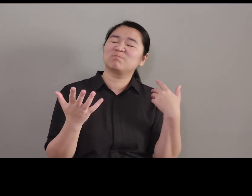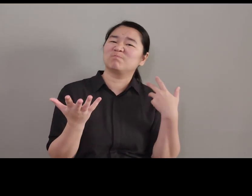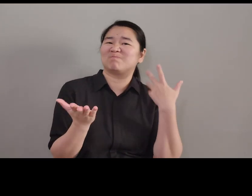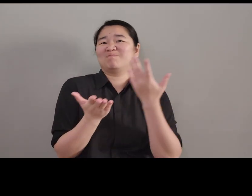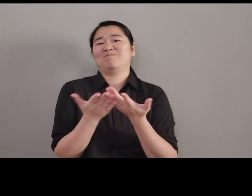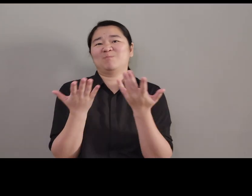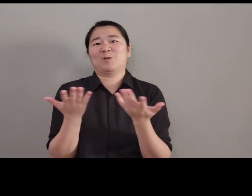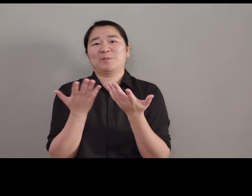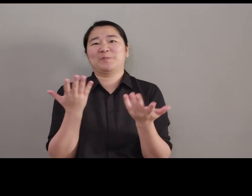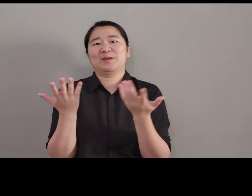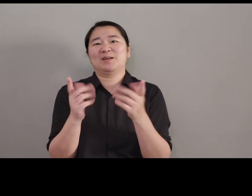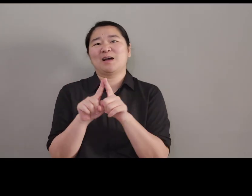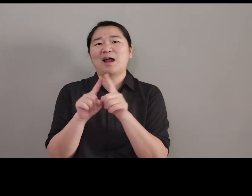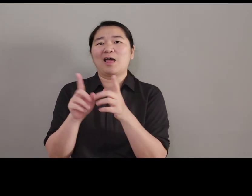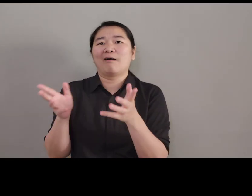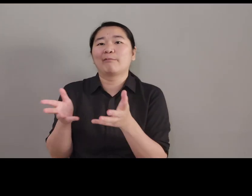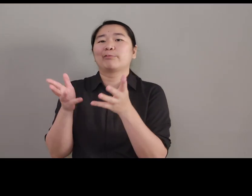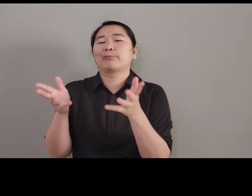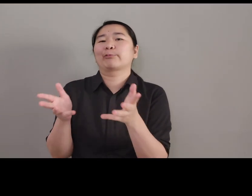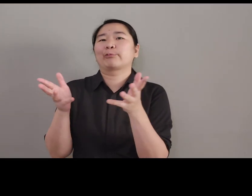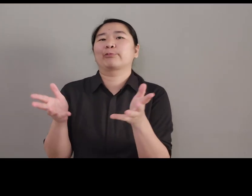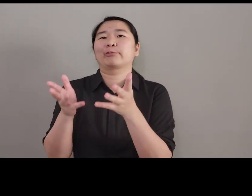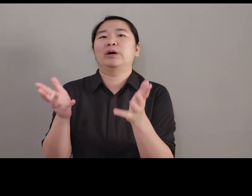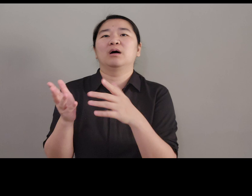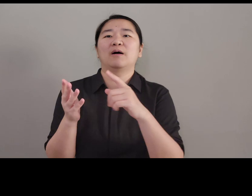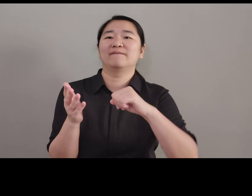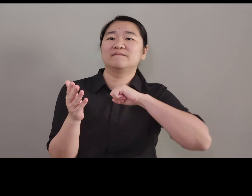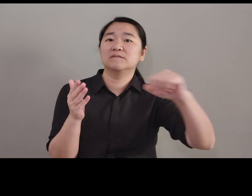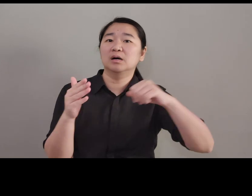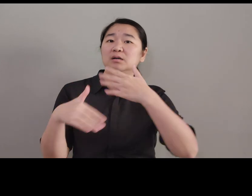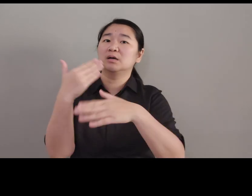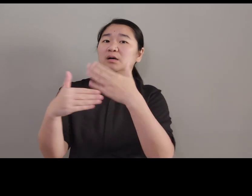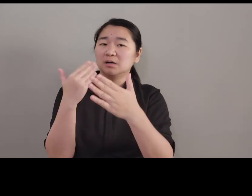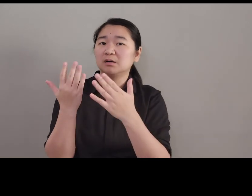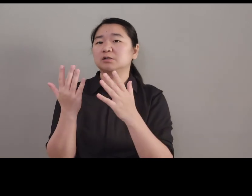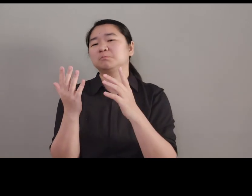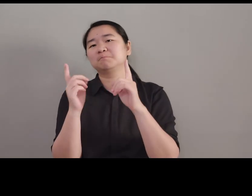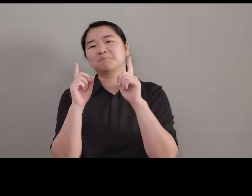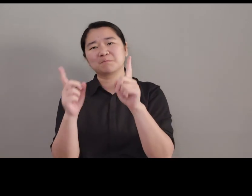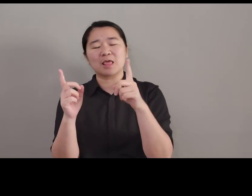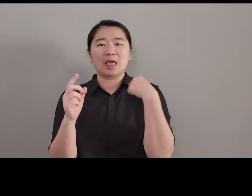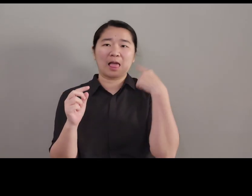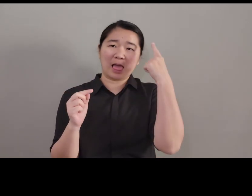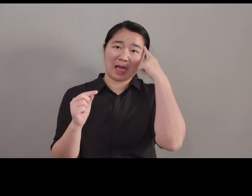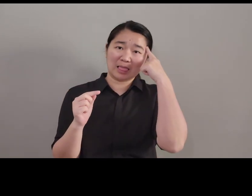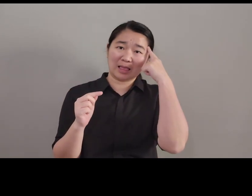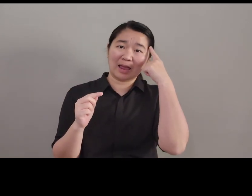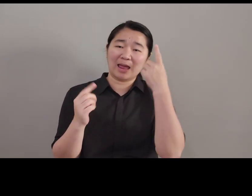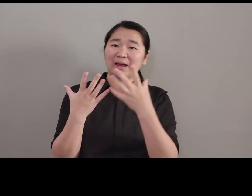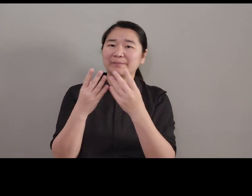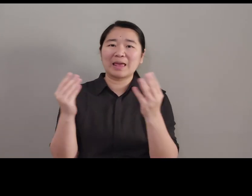faster. Um, I still think there's a lot of value in being